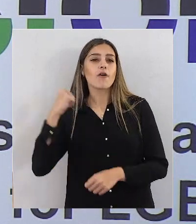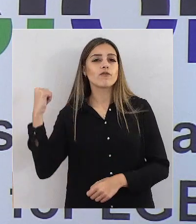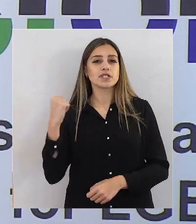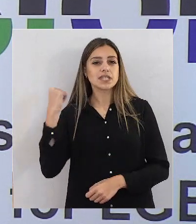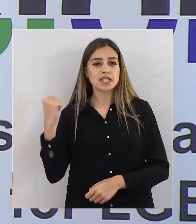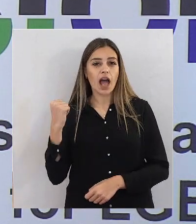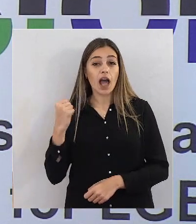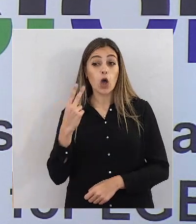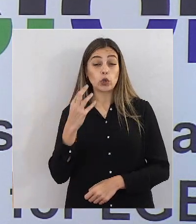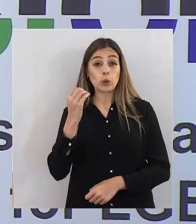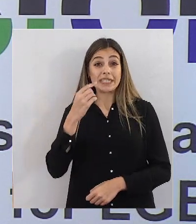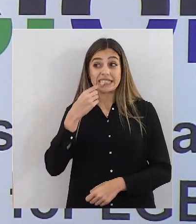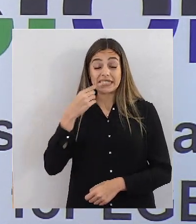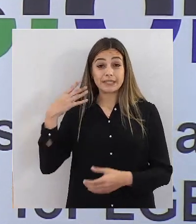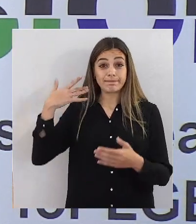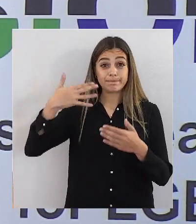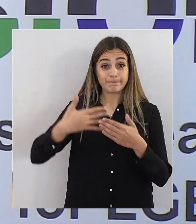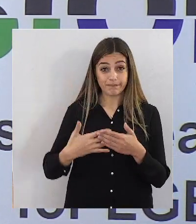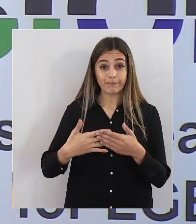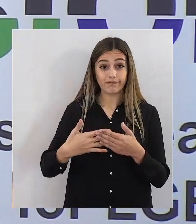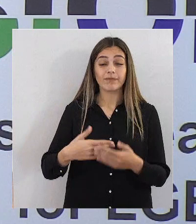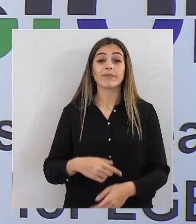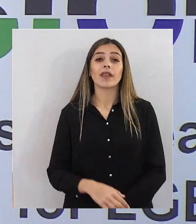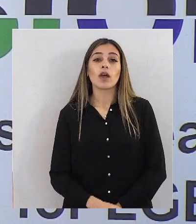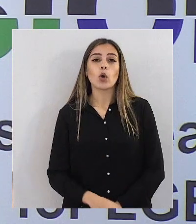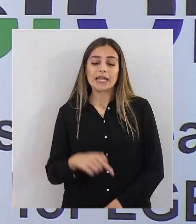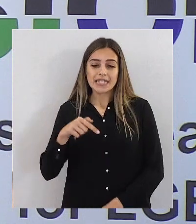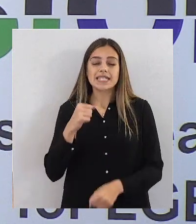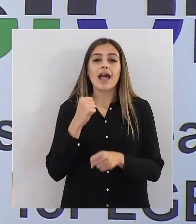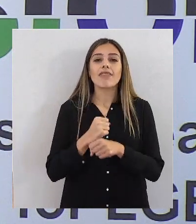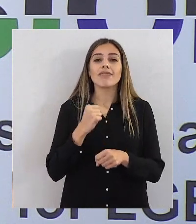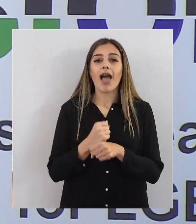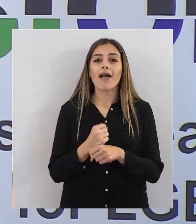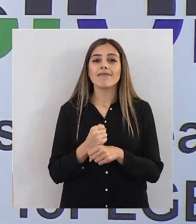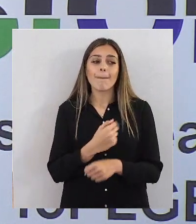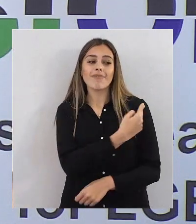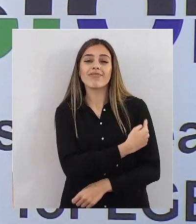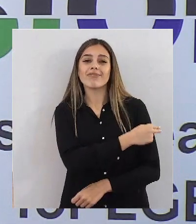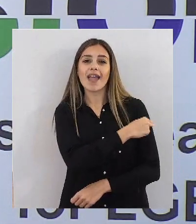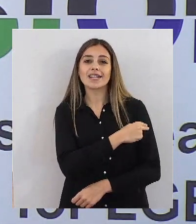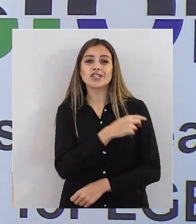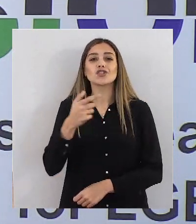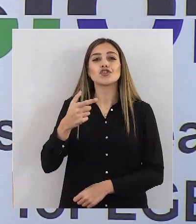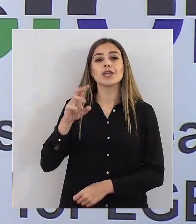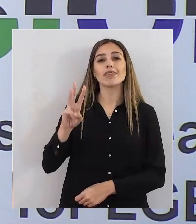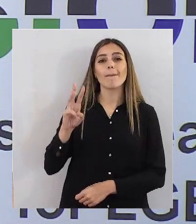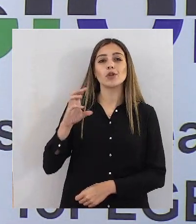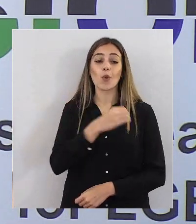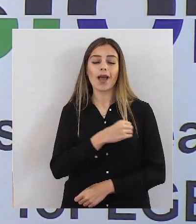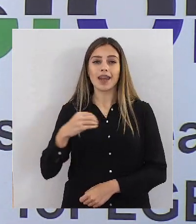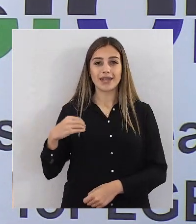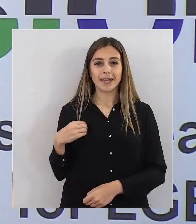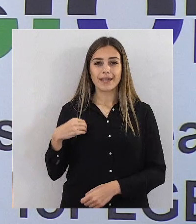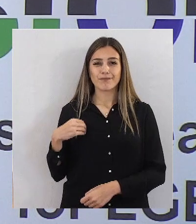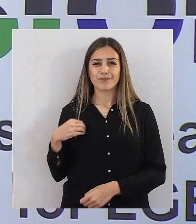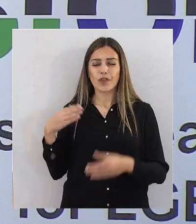Since 2018, she joined the Gender Wellbeing Clinic. She's now the charge nurse there. Her main role focusing primarily